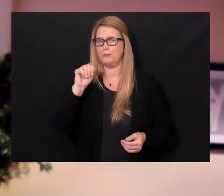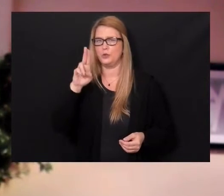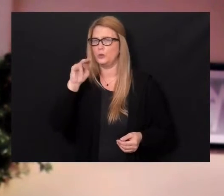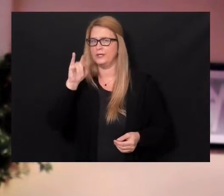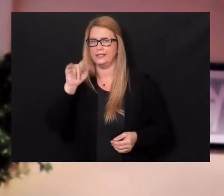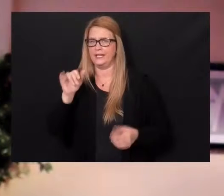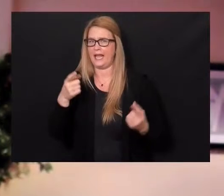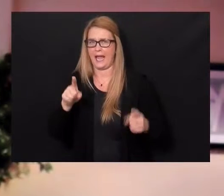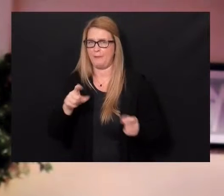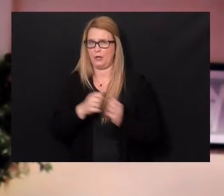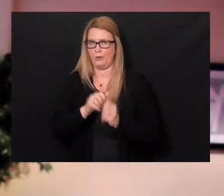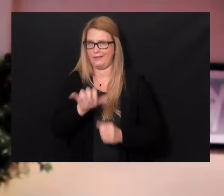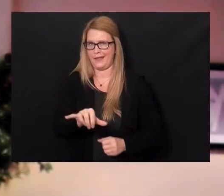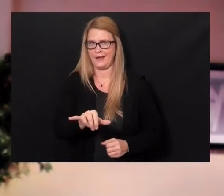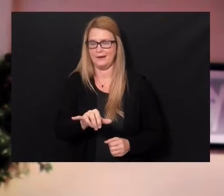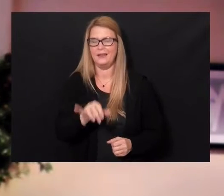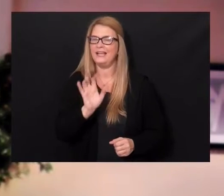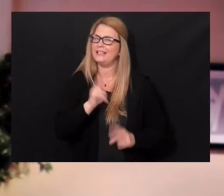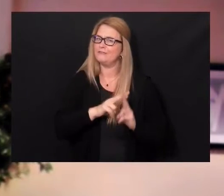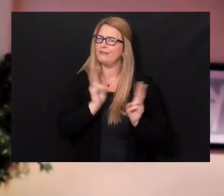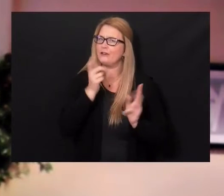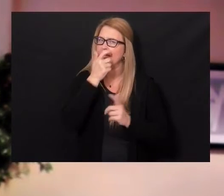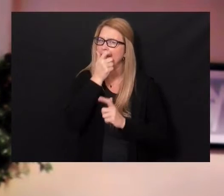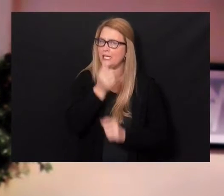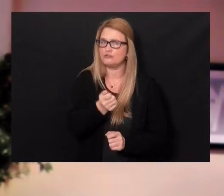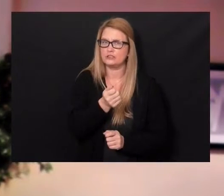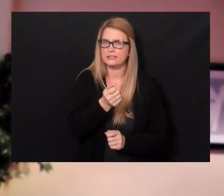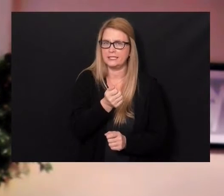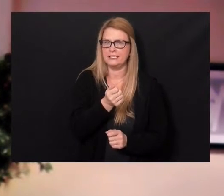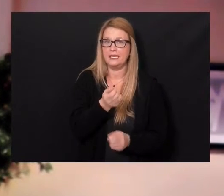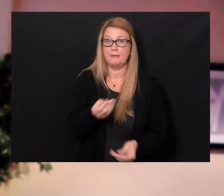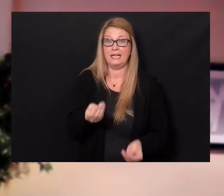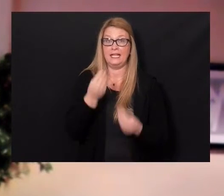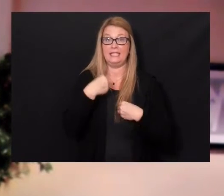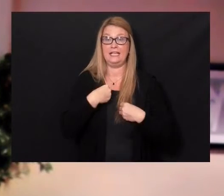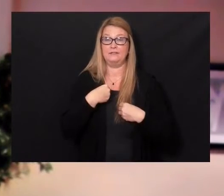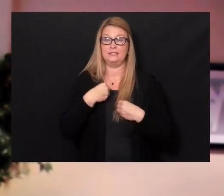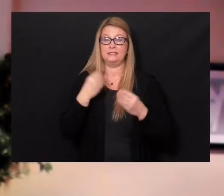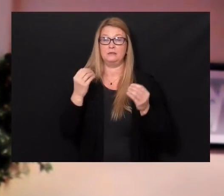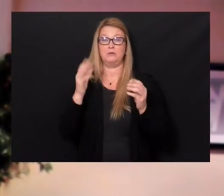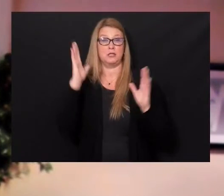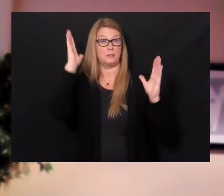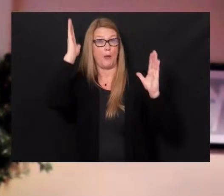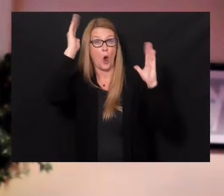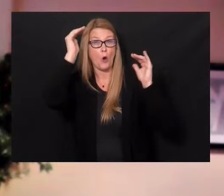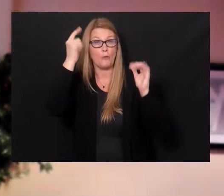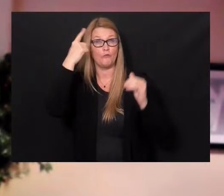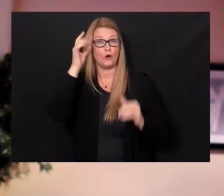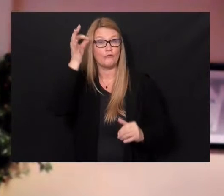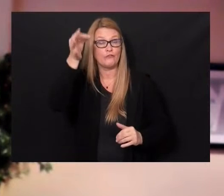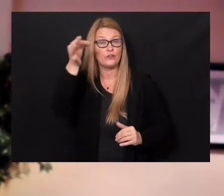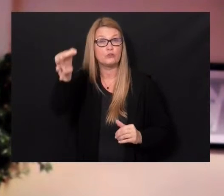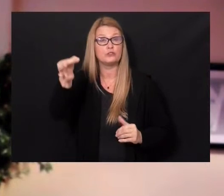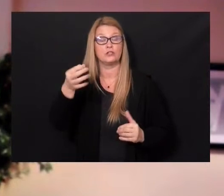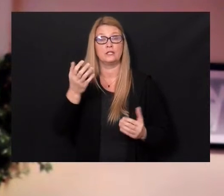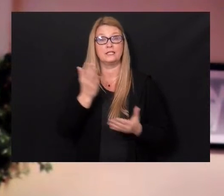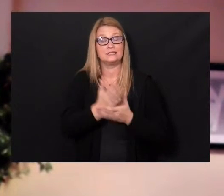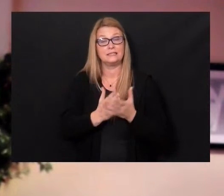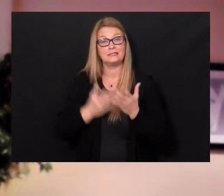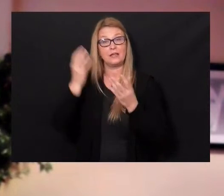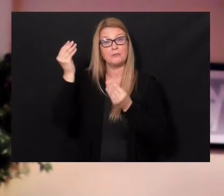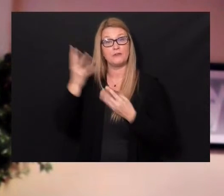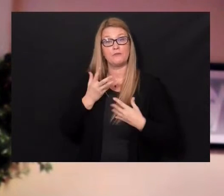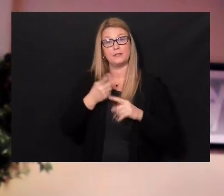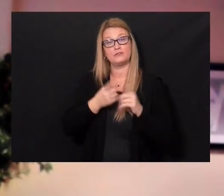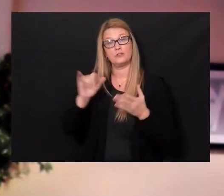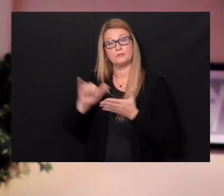really interesting, though, and I think gives us a lot of optimism, is some of the data that's coming out of New